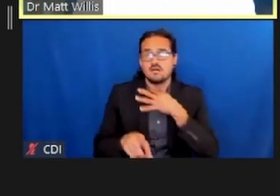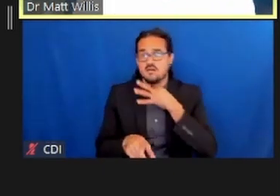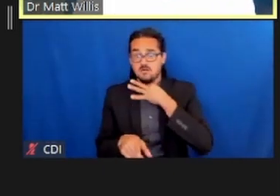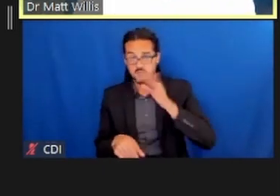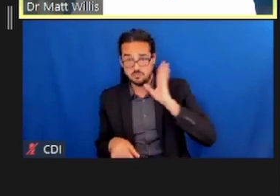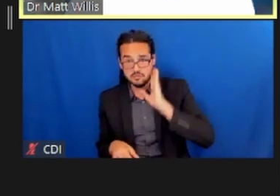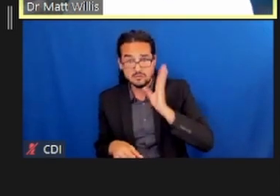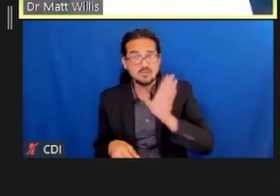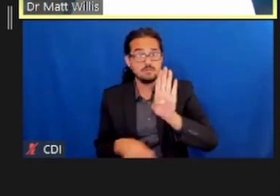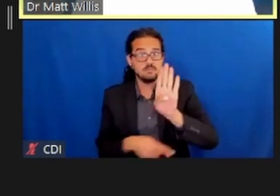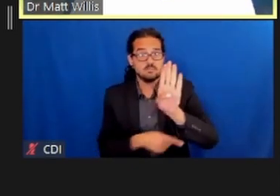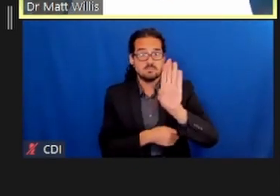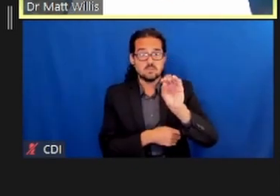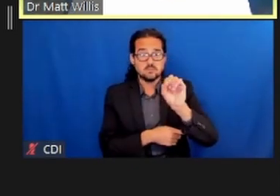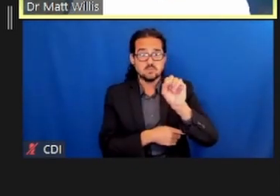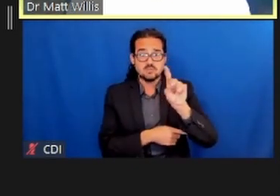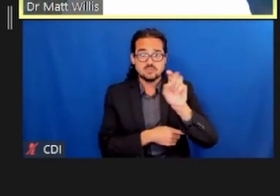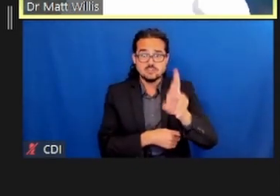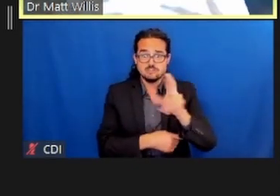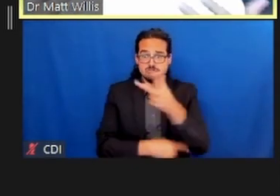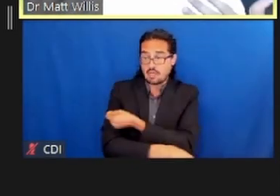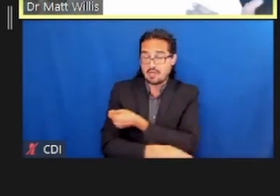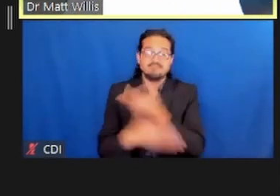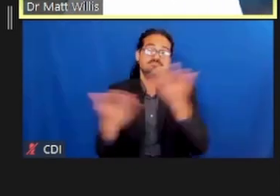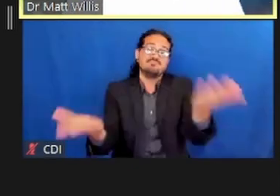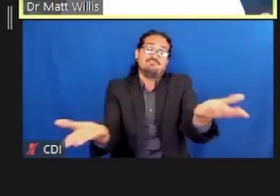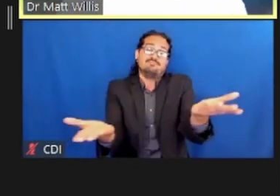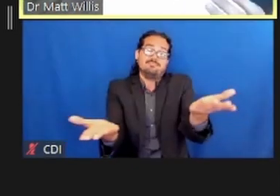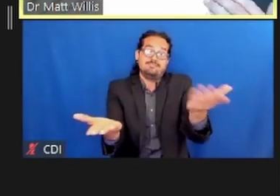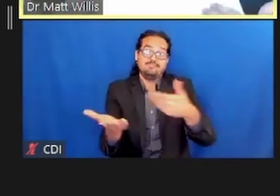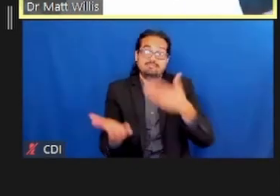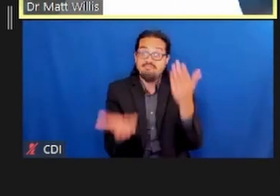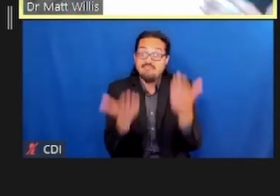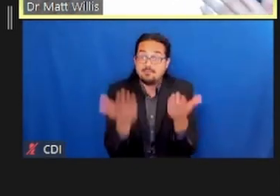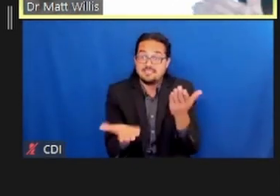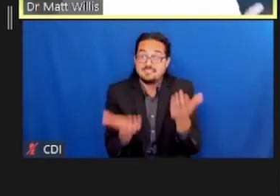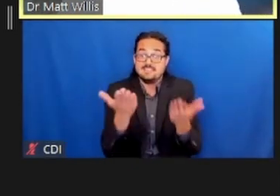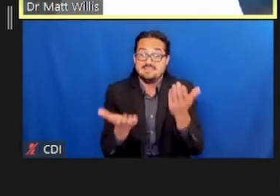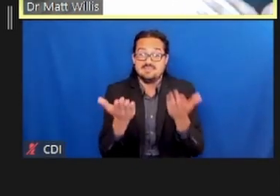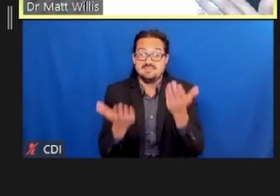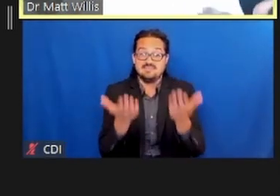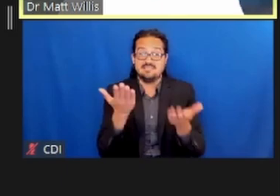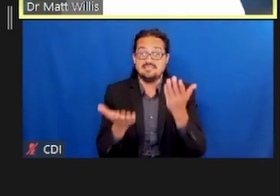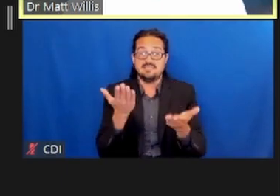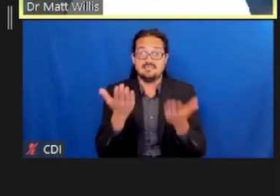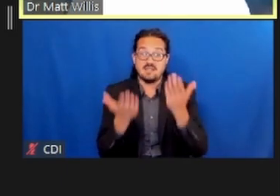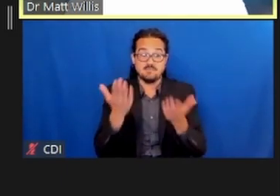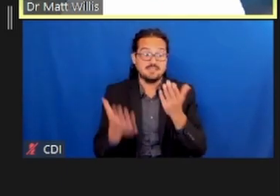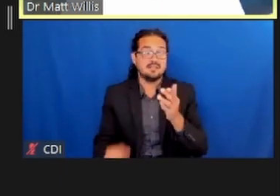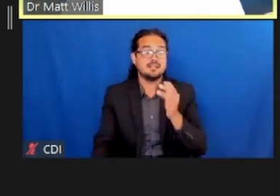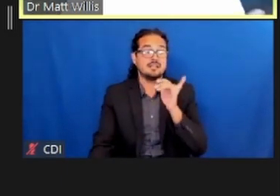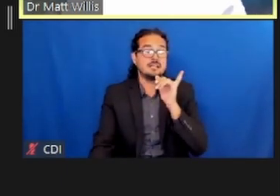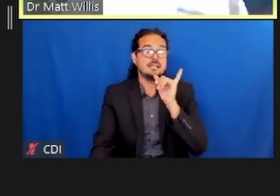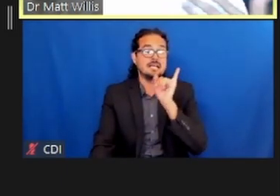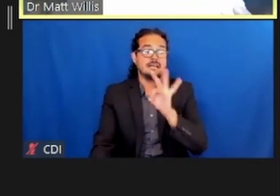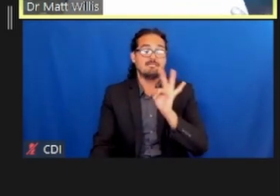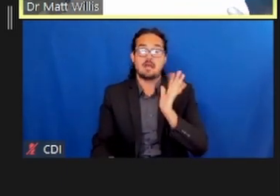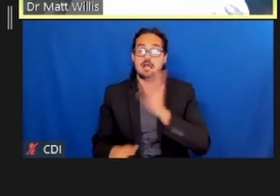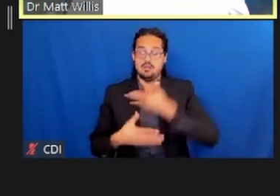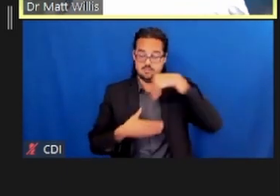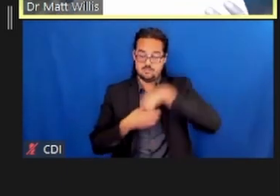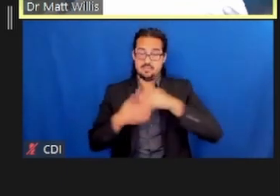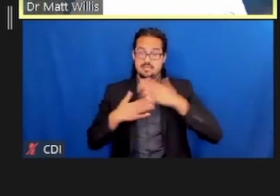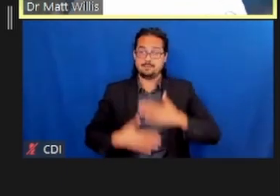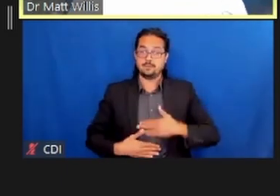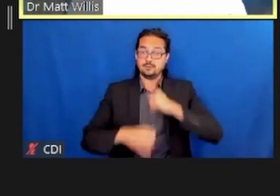for two possibilities. One is if it's waning immunity. So if our immune systems actually lose that memory through the vaccine and are more